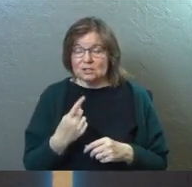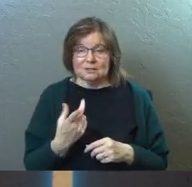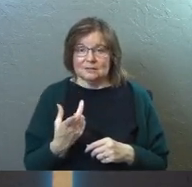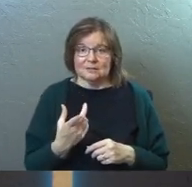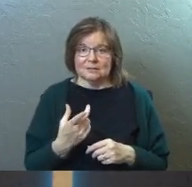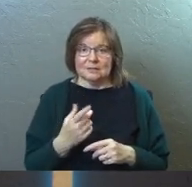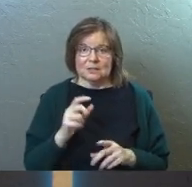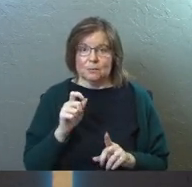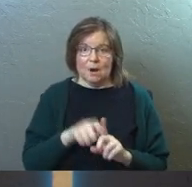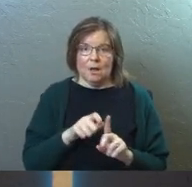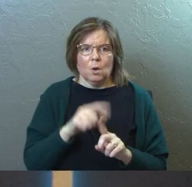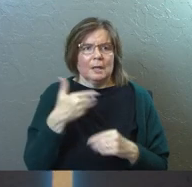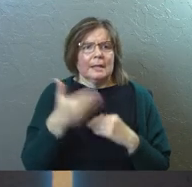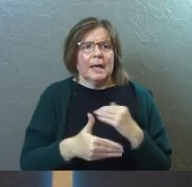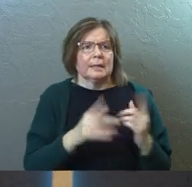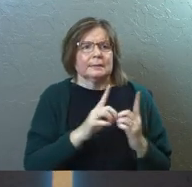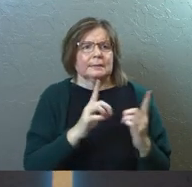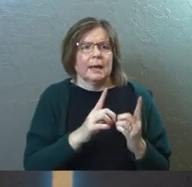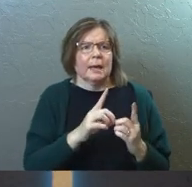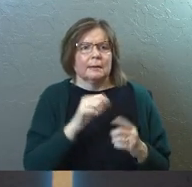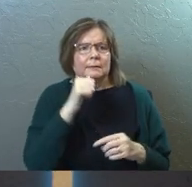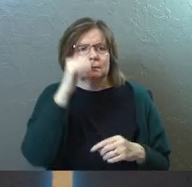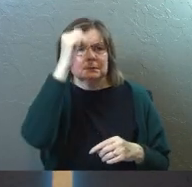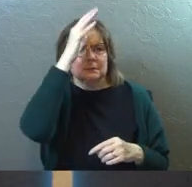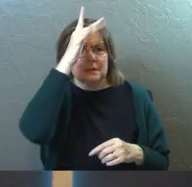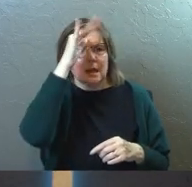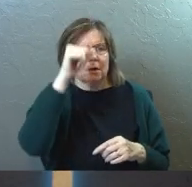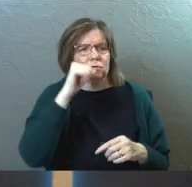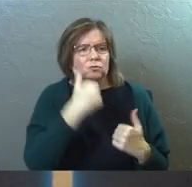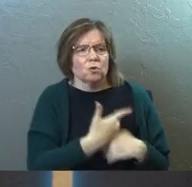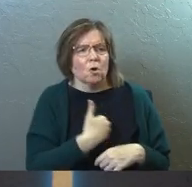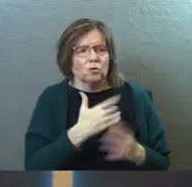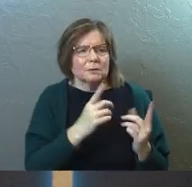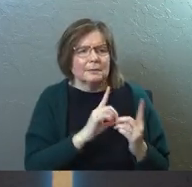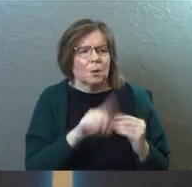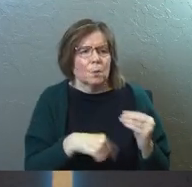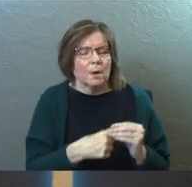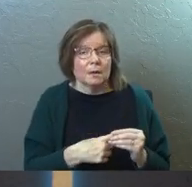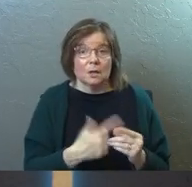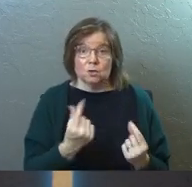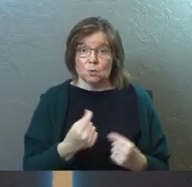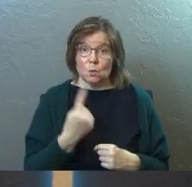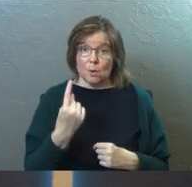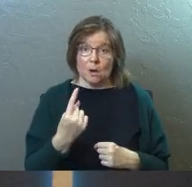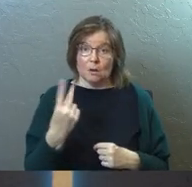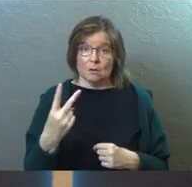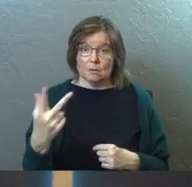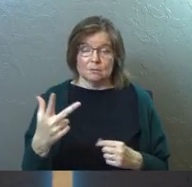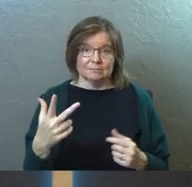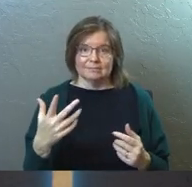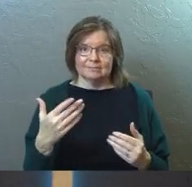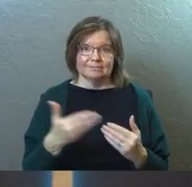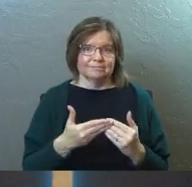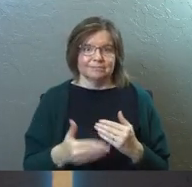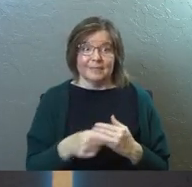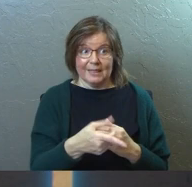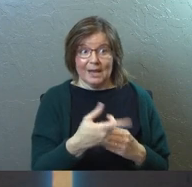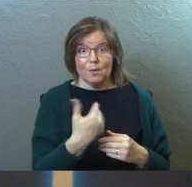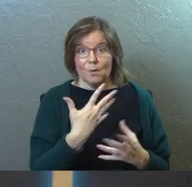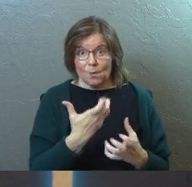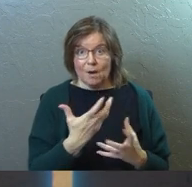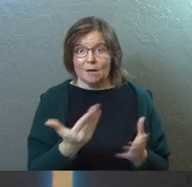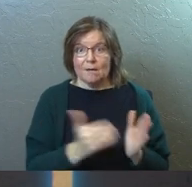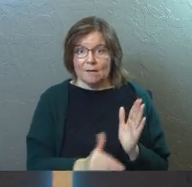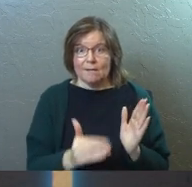would just bug me, like, when's our next daddy-daughter date? Let's go. And once you do it once, you're ruined because they will hold